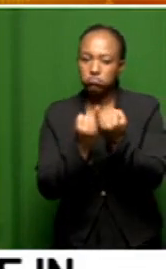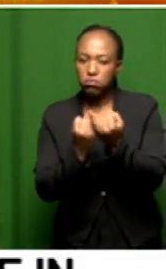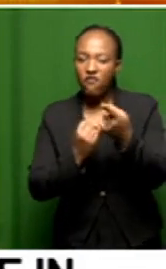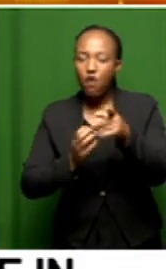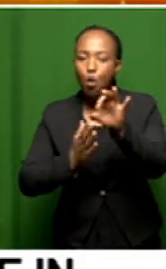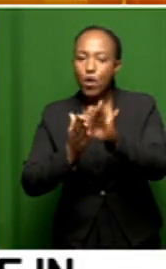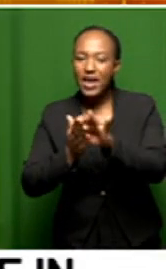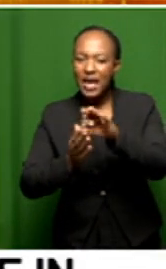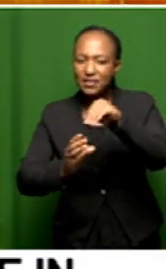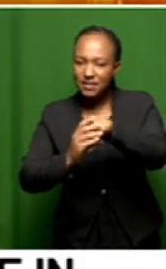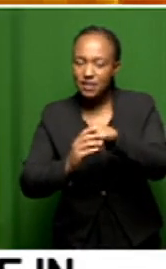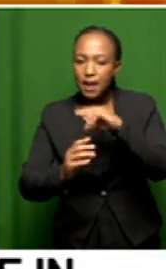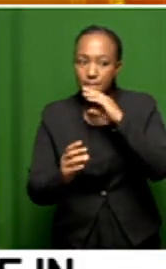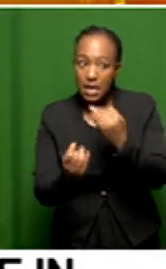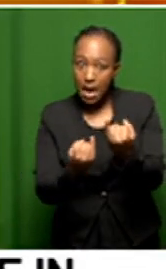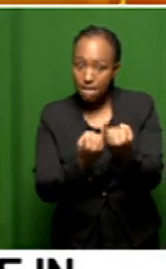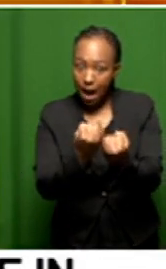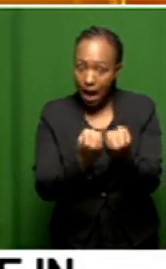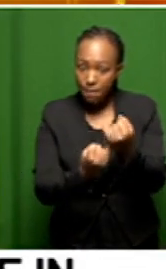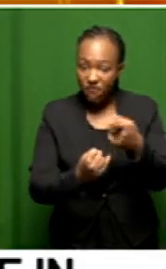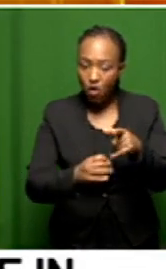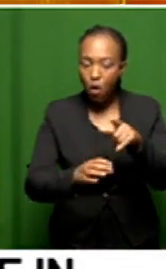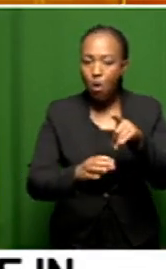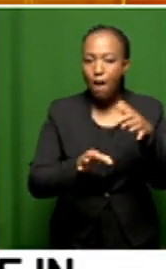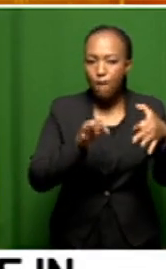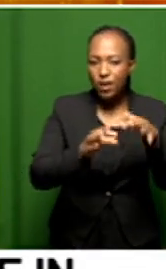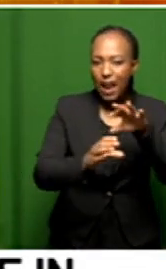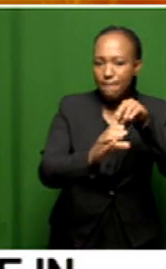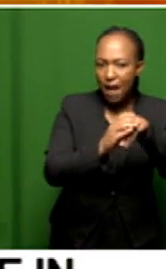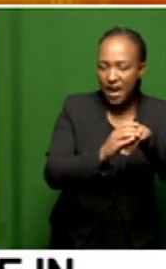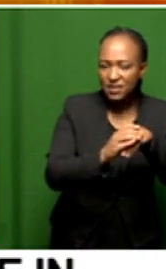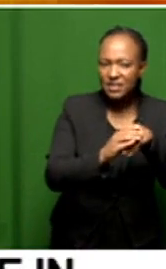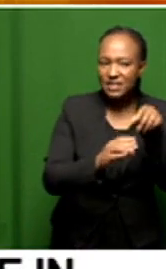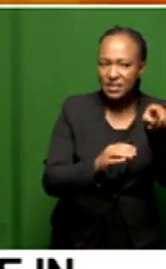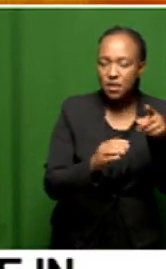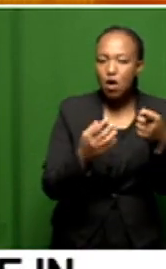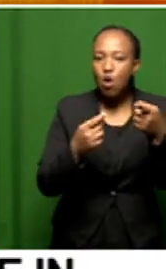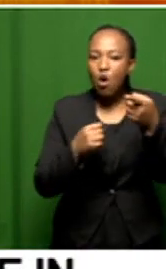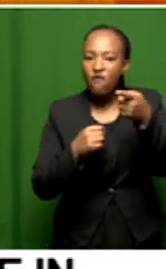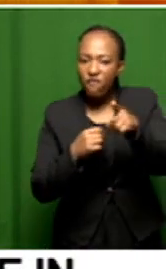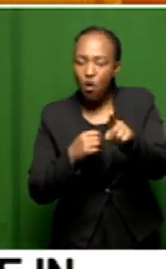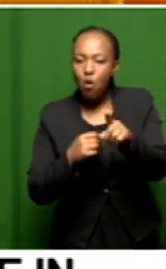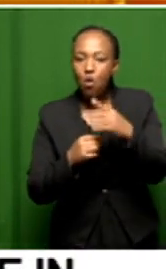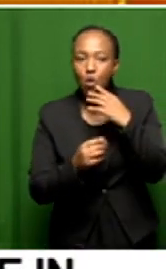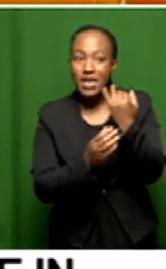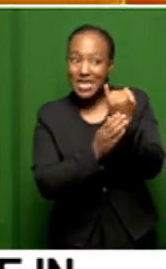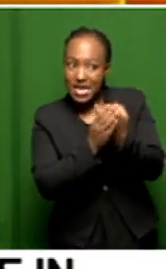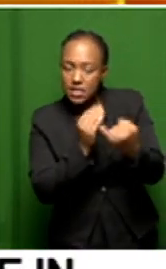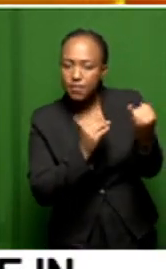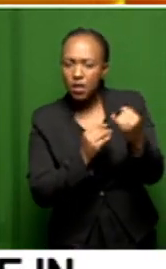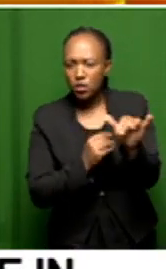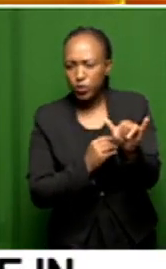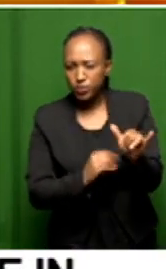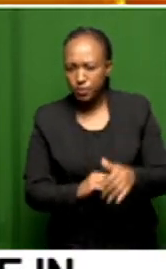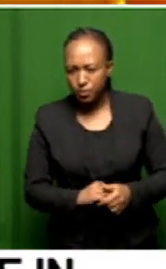elections, are they contesting on a political party ticket, or are they contesting in the main as independent